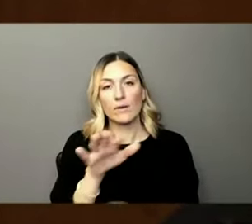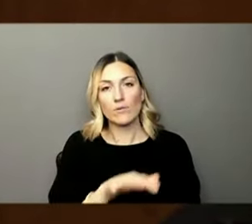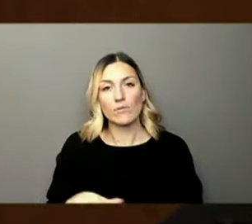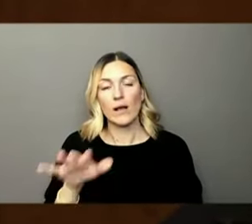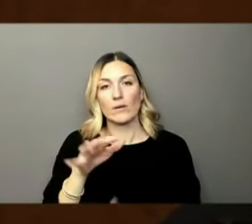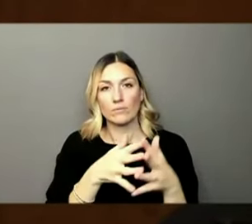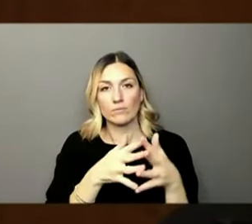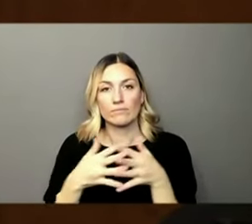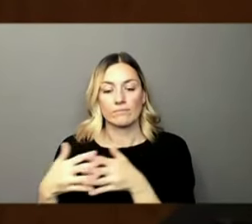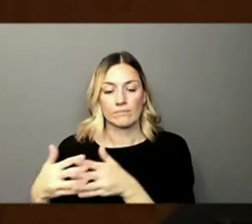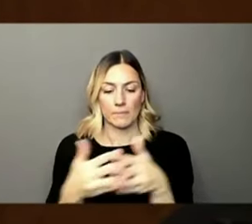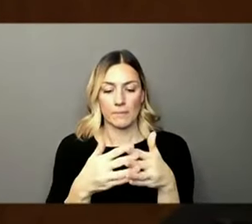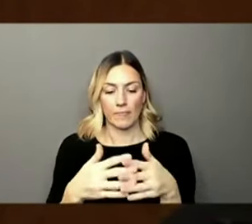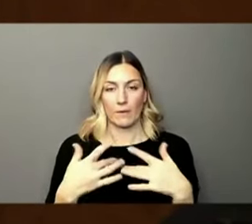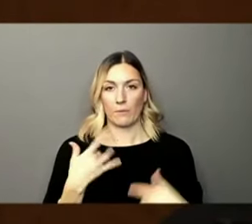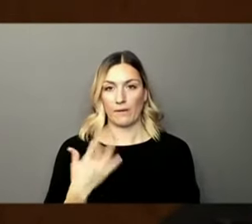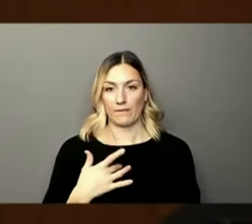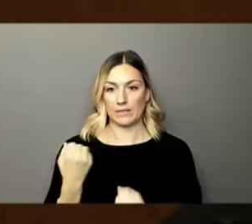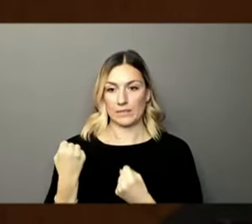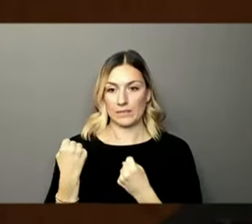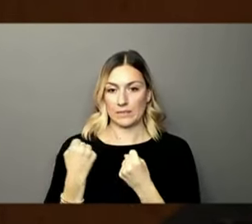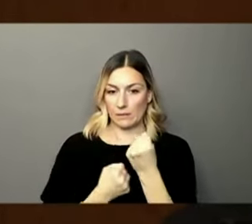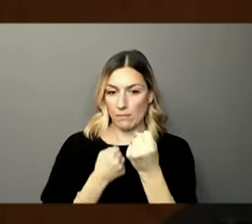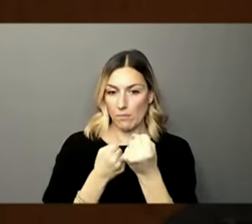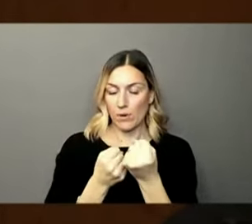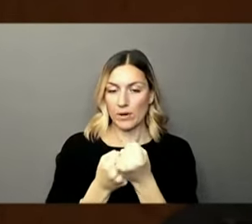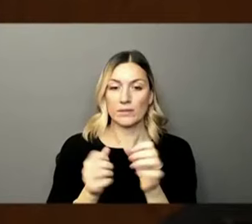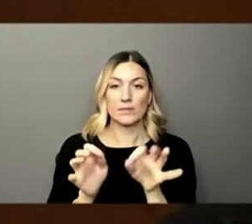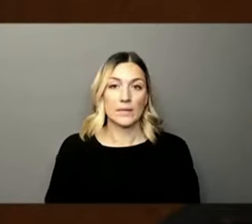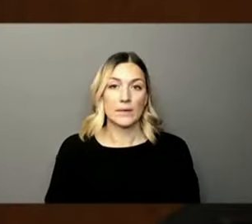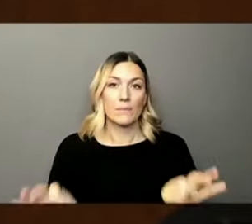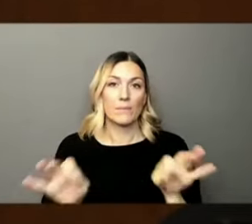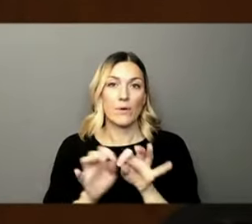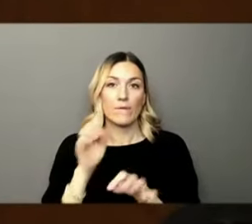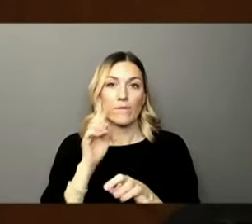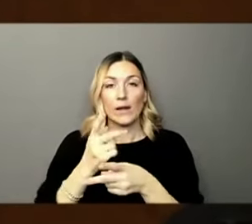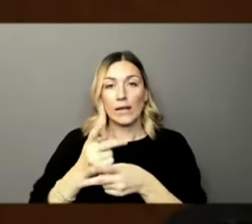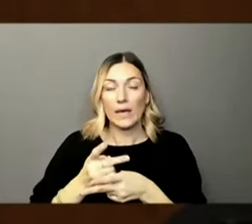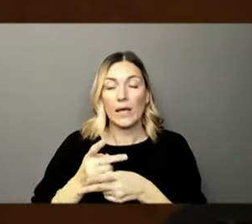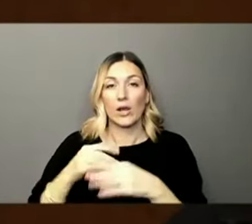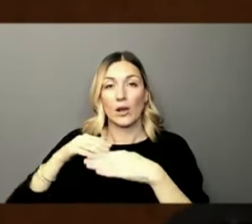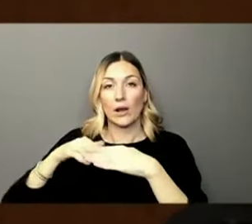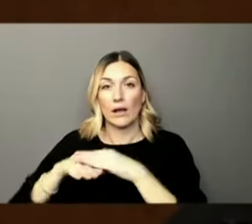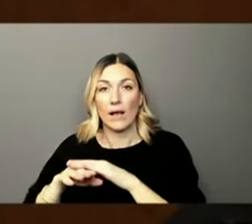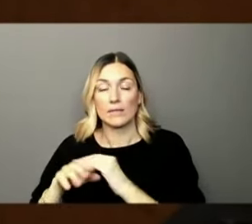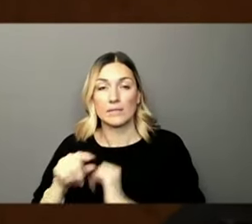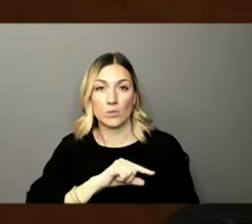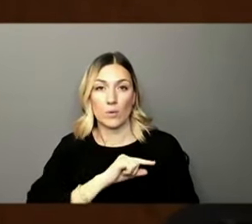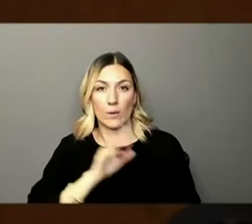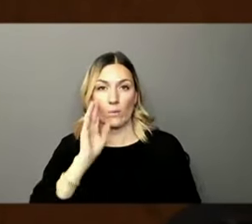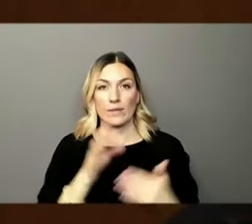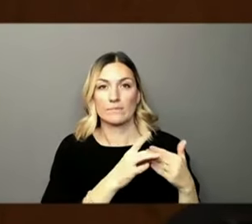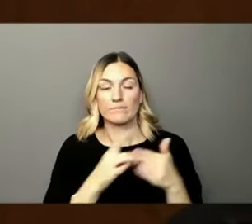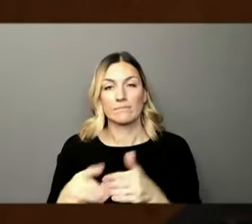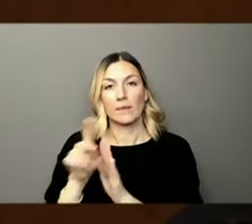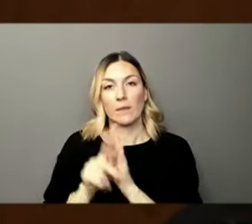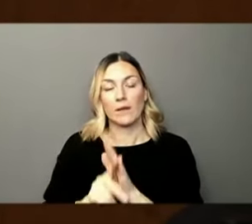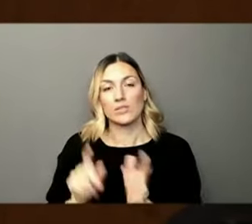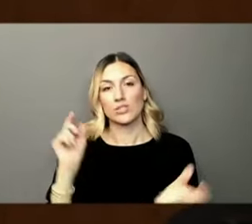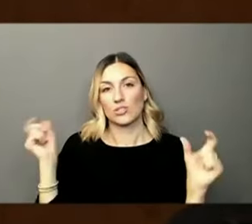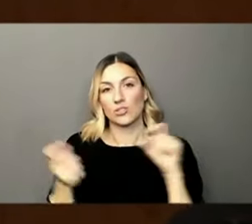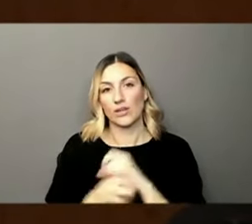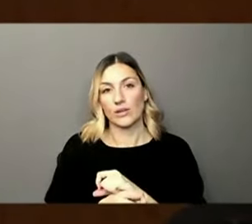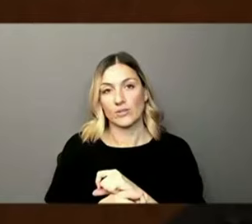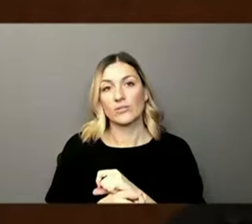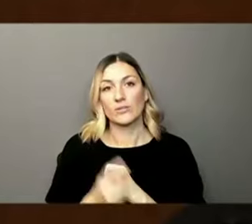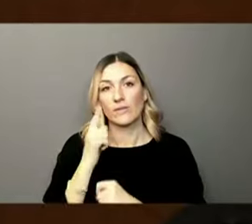this support will be paramount in improving care access and quality and will guide policy change in long COVID care delivery.